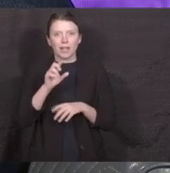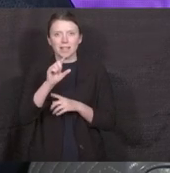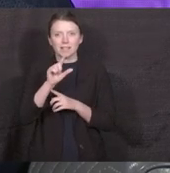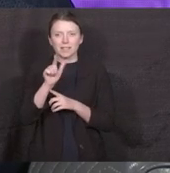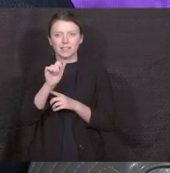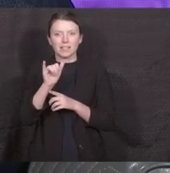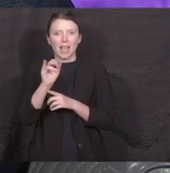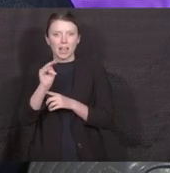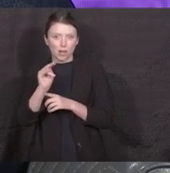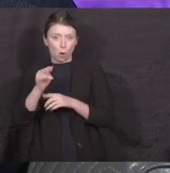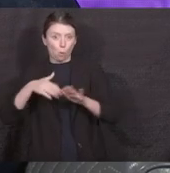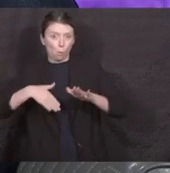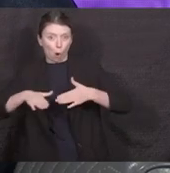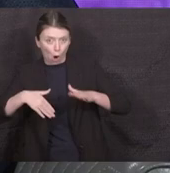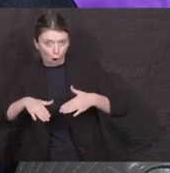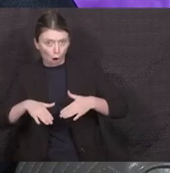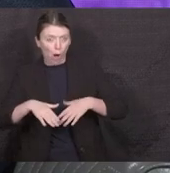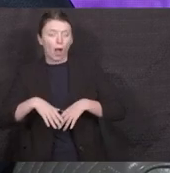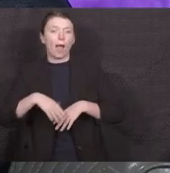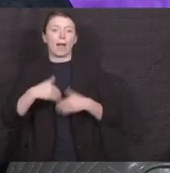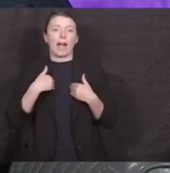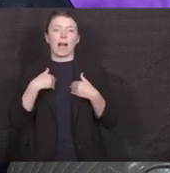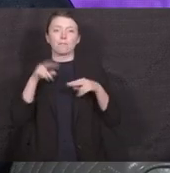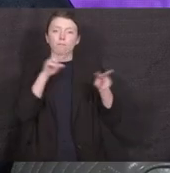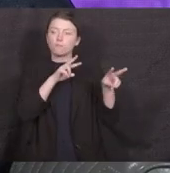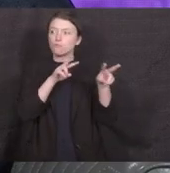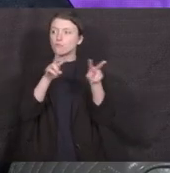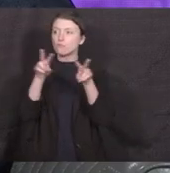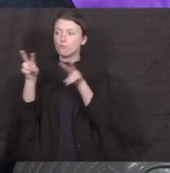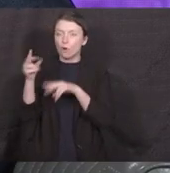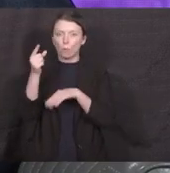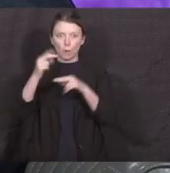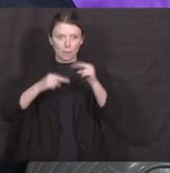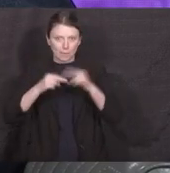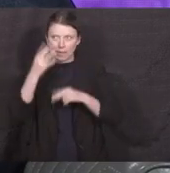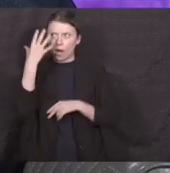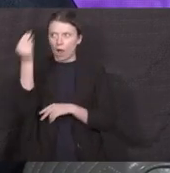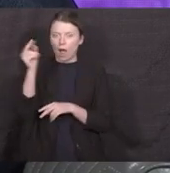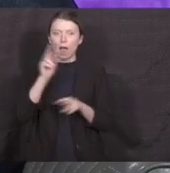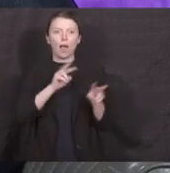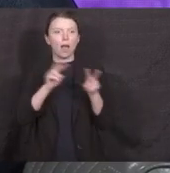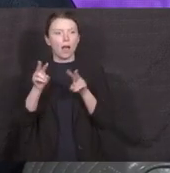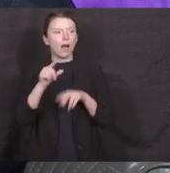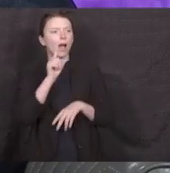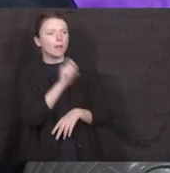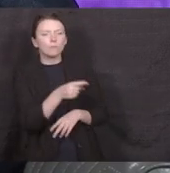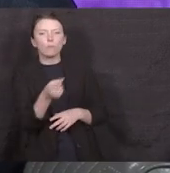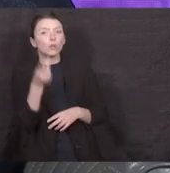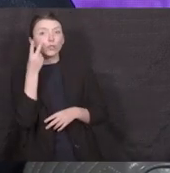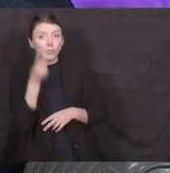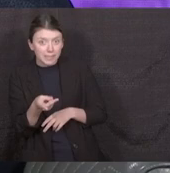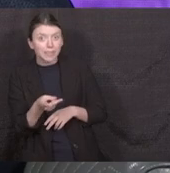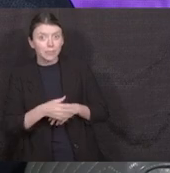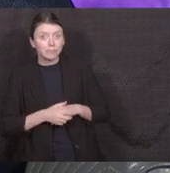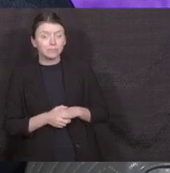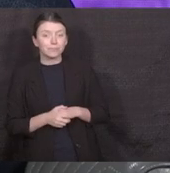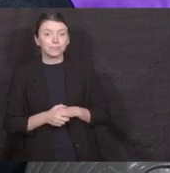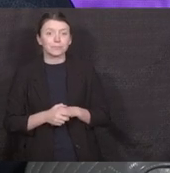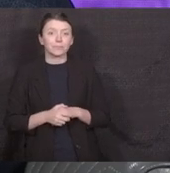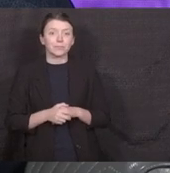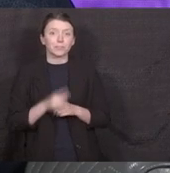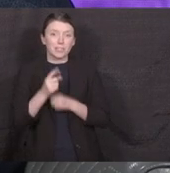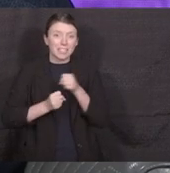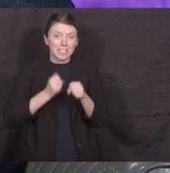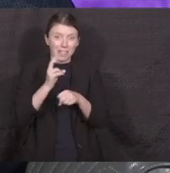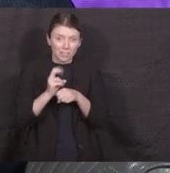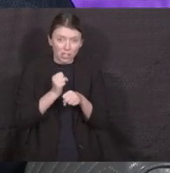and there's a view outside this one of the buildings. I asked them, what do they see? So in the first 7 years there, only